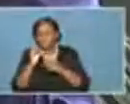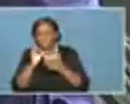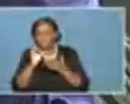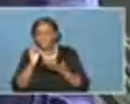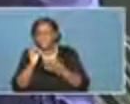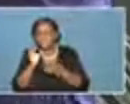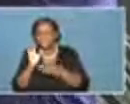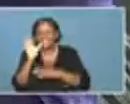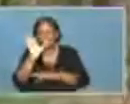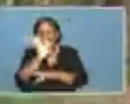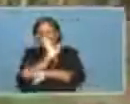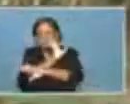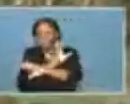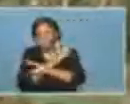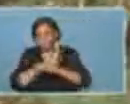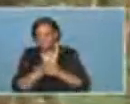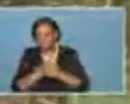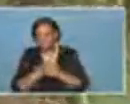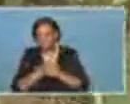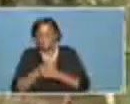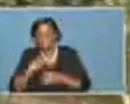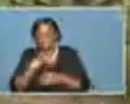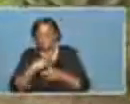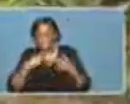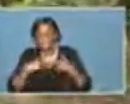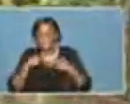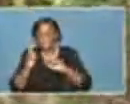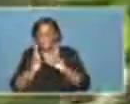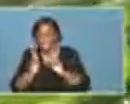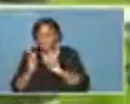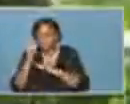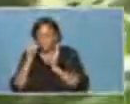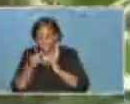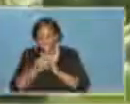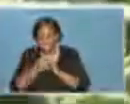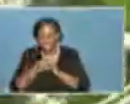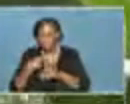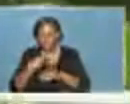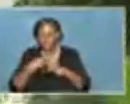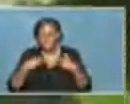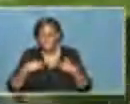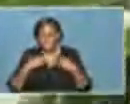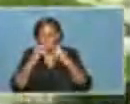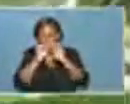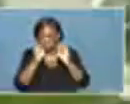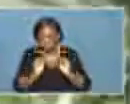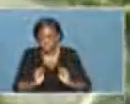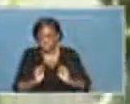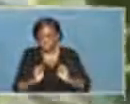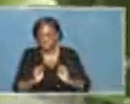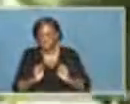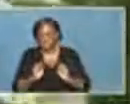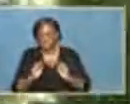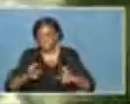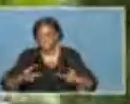three points be? We have the mass for it. We have the population for it. We have the structure for it. Let's grow